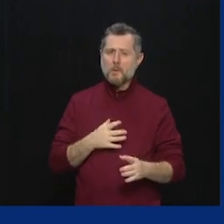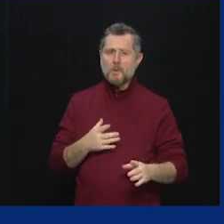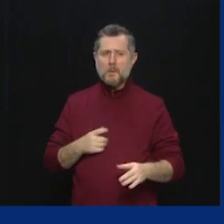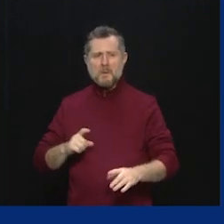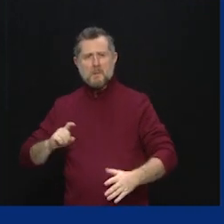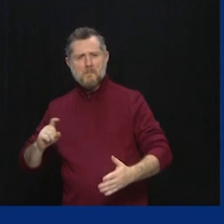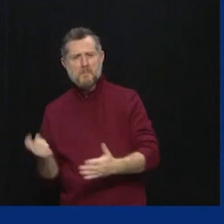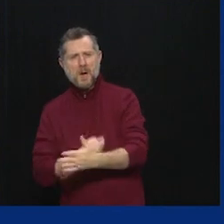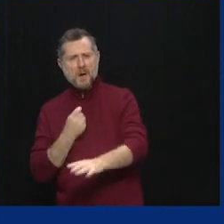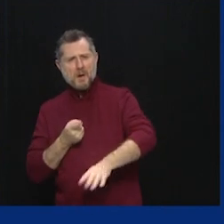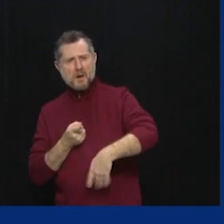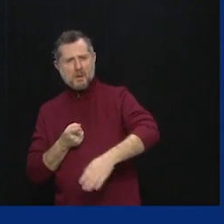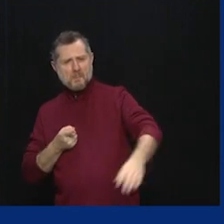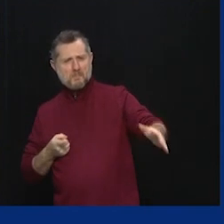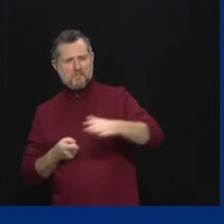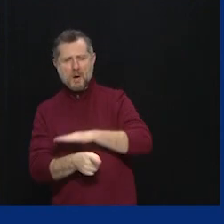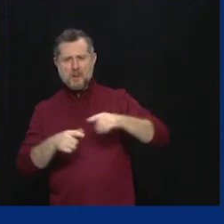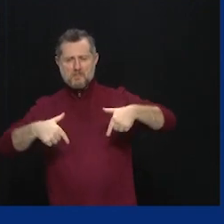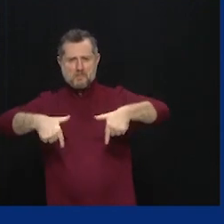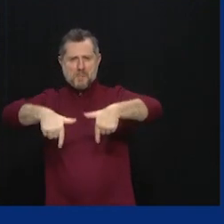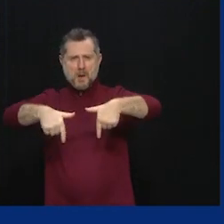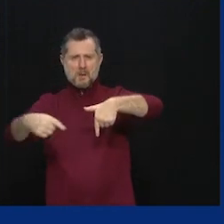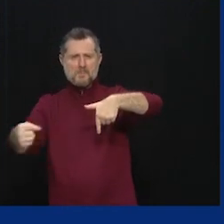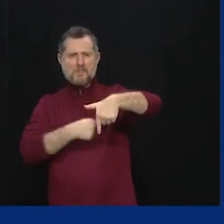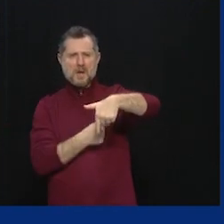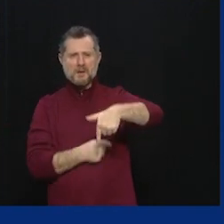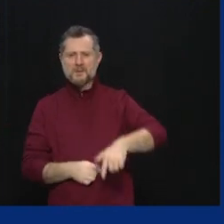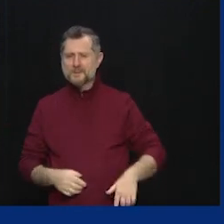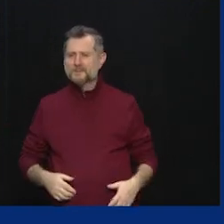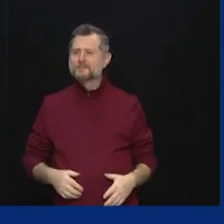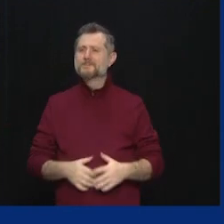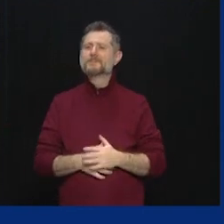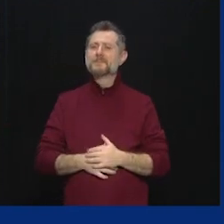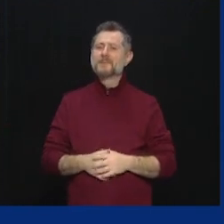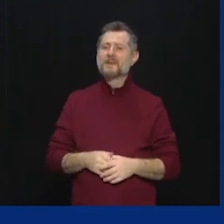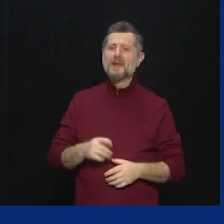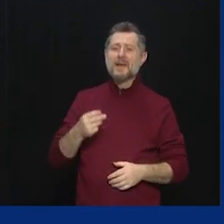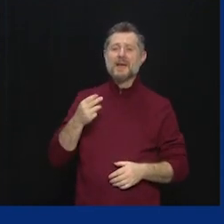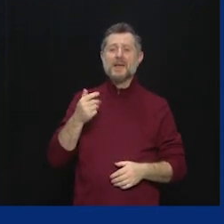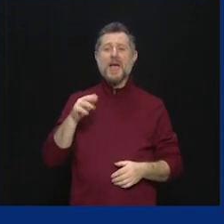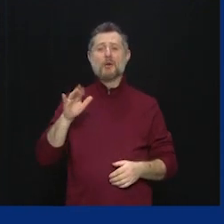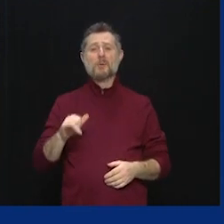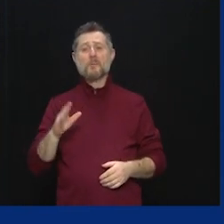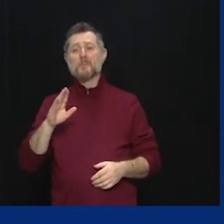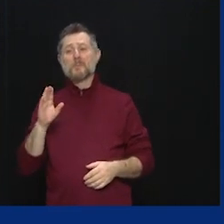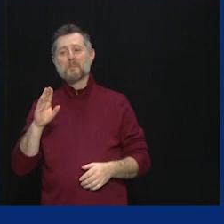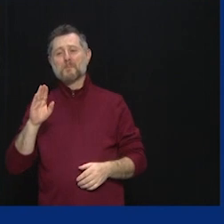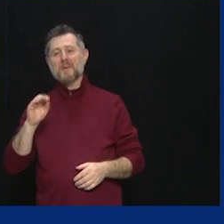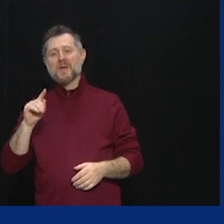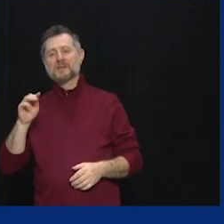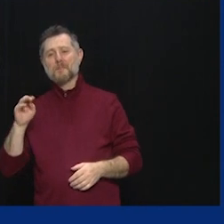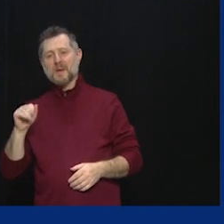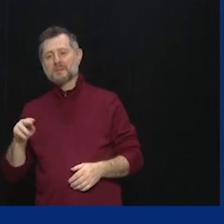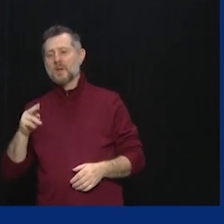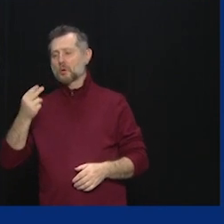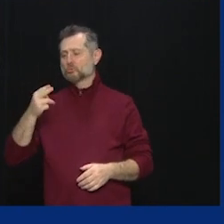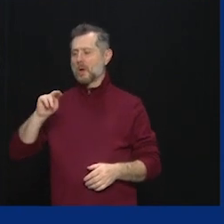And Commissioner Gary Bettman and the entire NHL. I was just at a football game last week. I got to say,